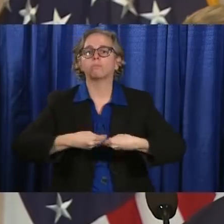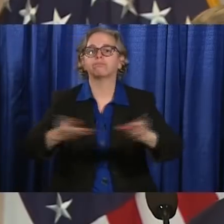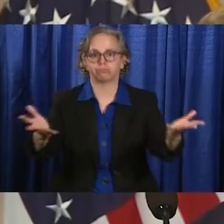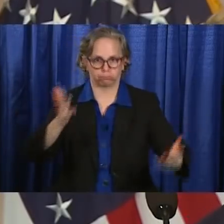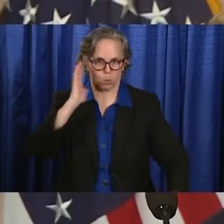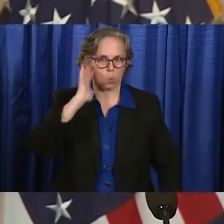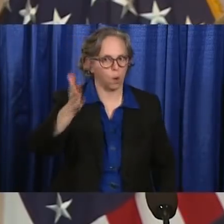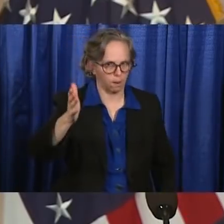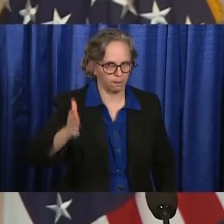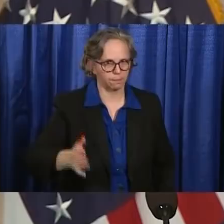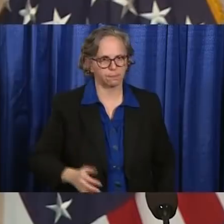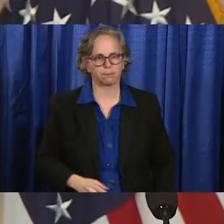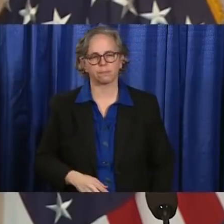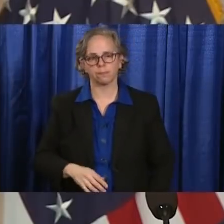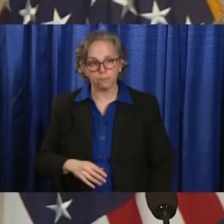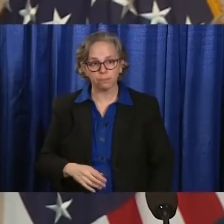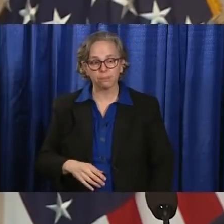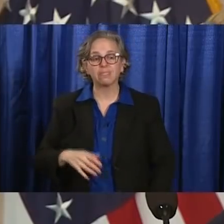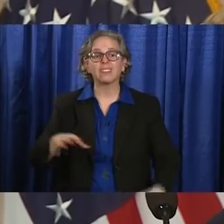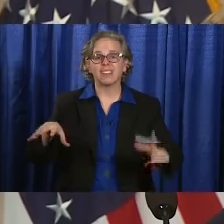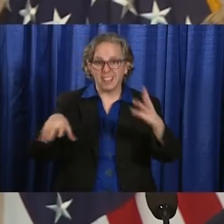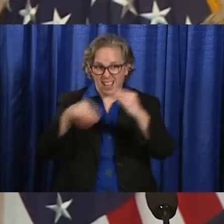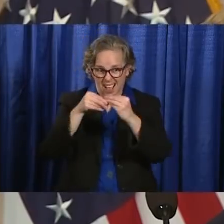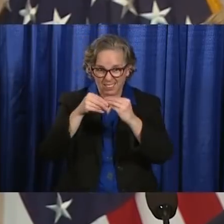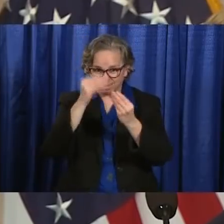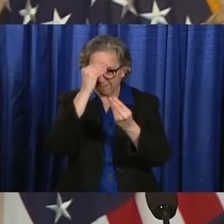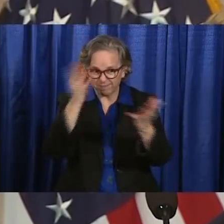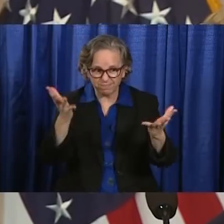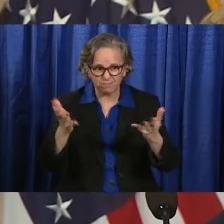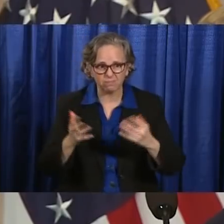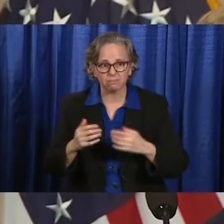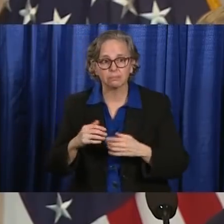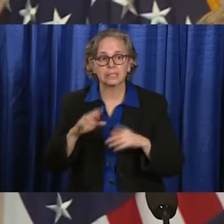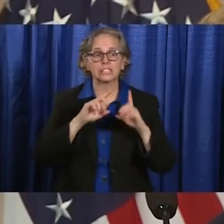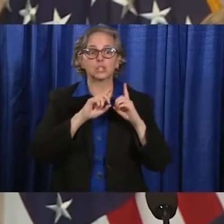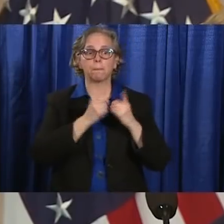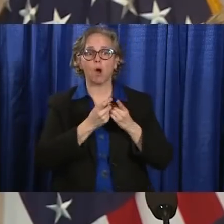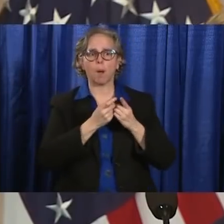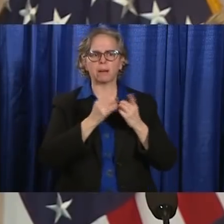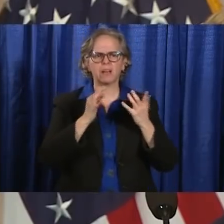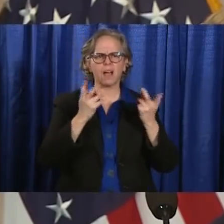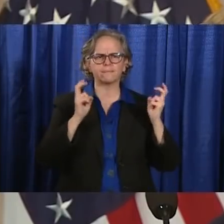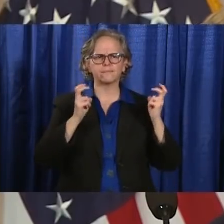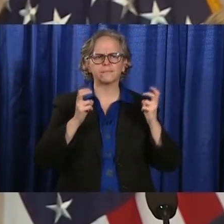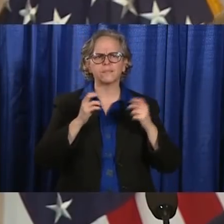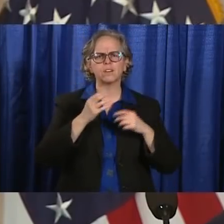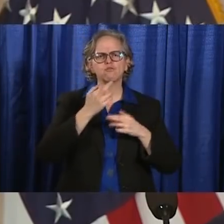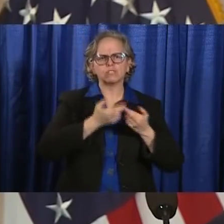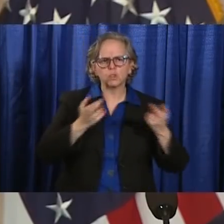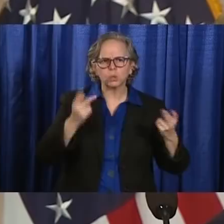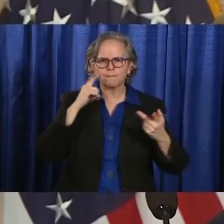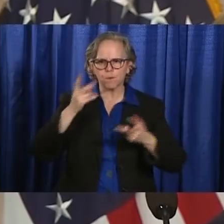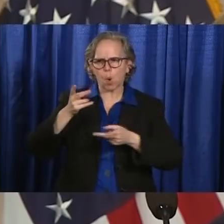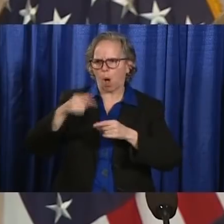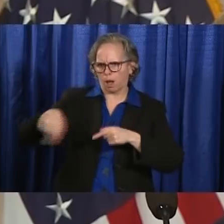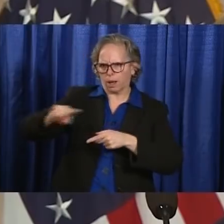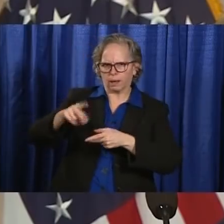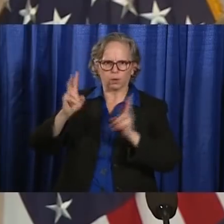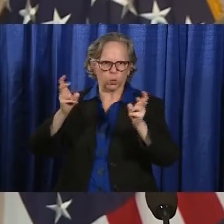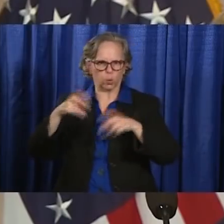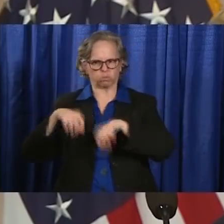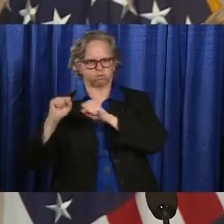We also, as a department, we have developed resources for caregivers that we have placed